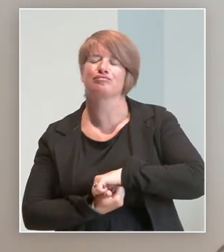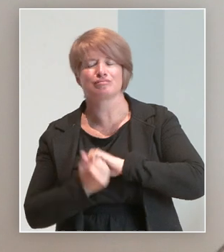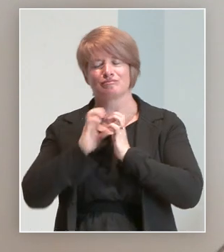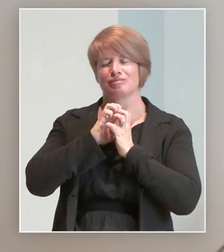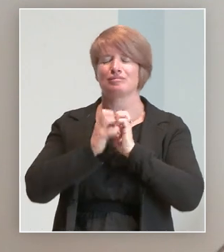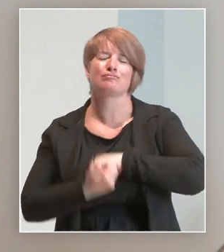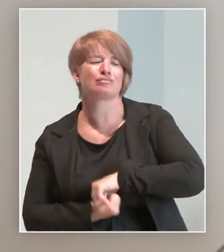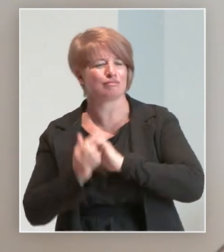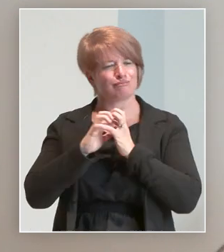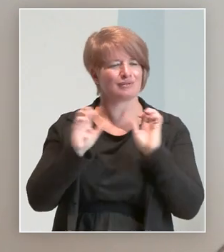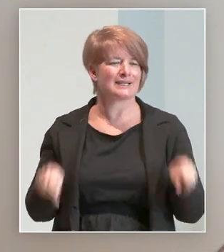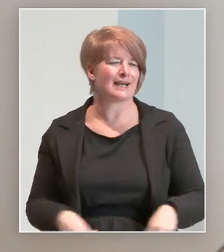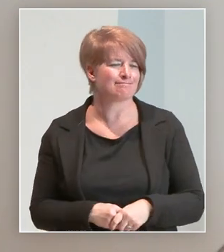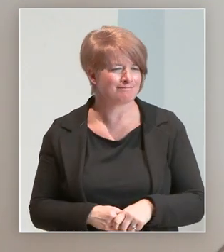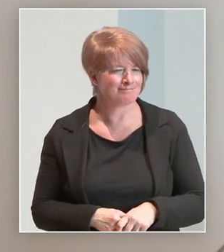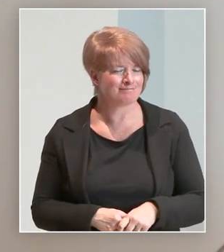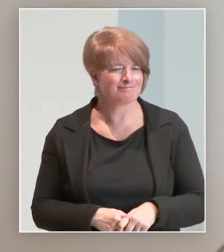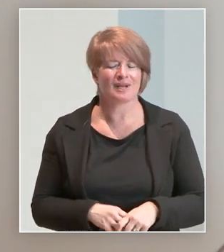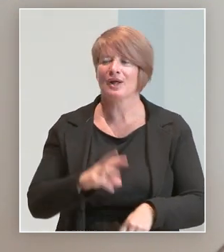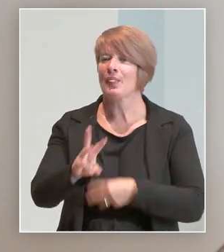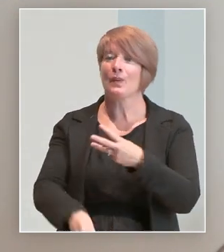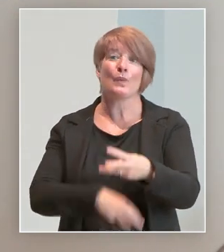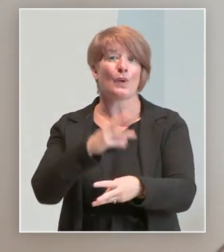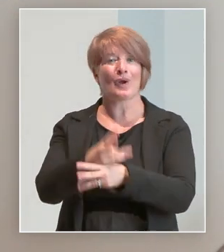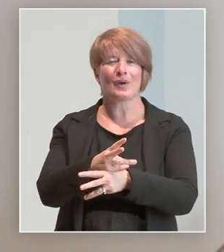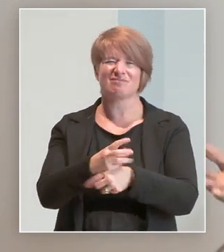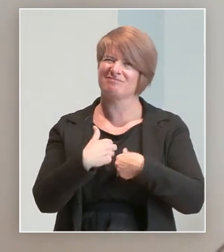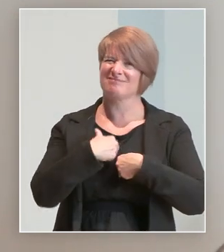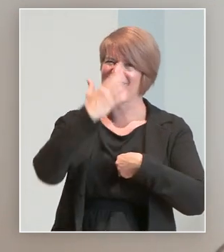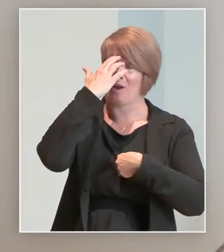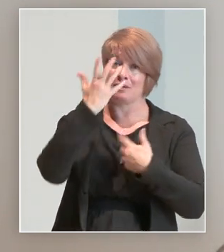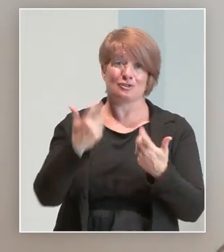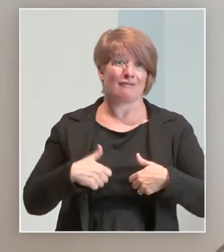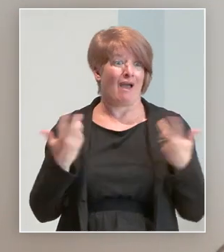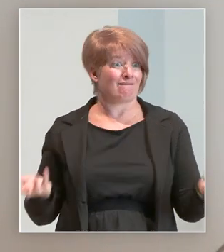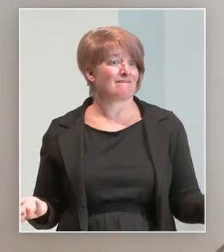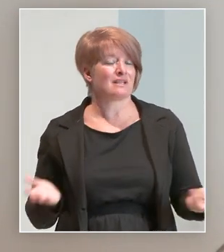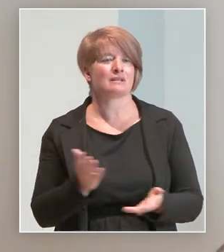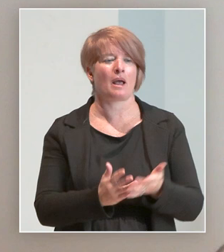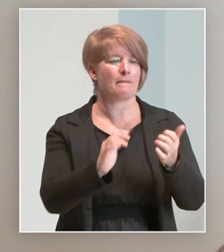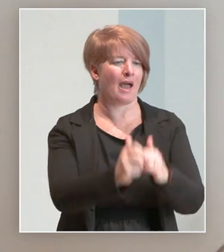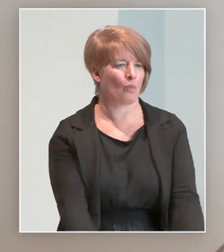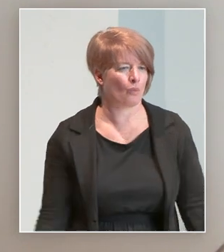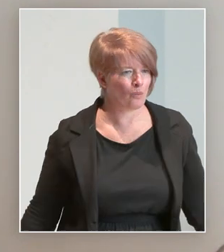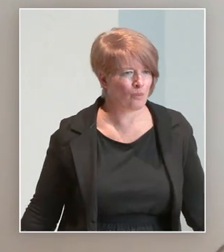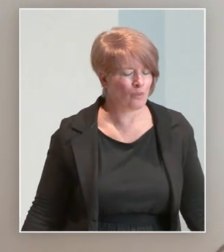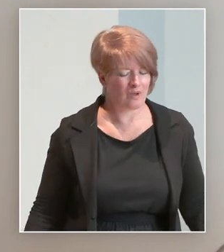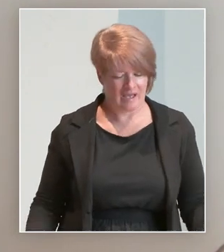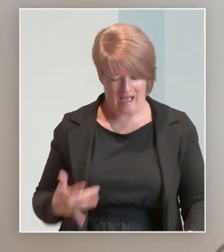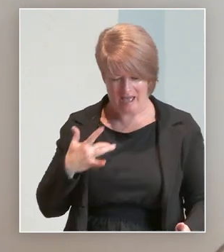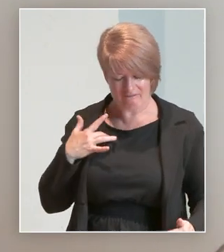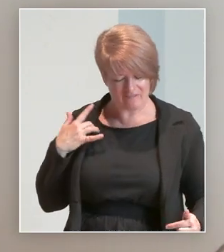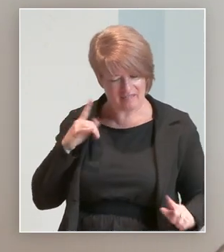unravel. The world, somehow, she knows, seems to survive itself. She feels the answer creeping from the